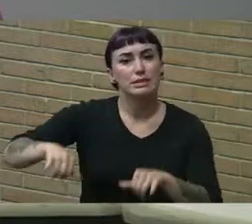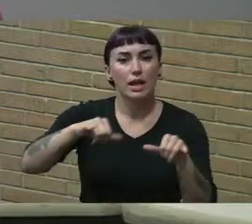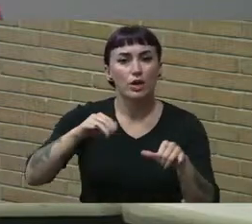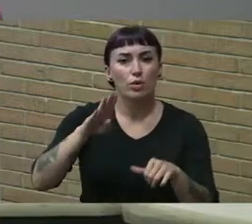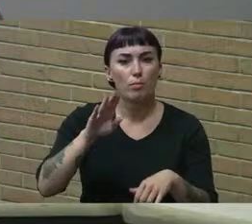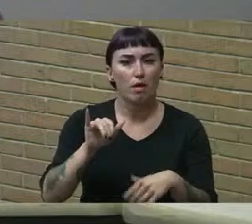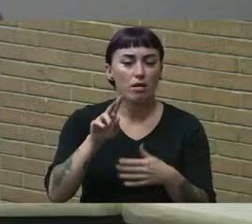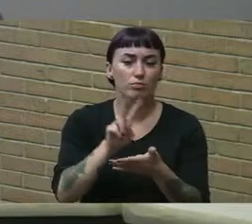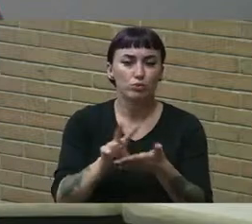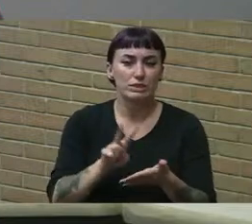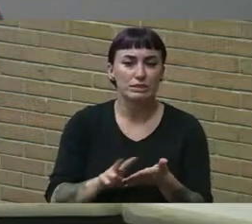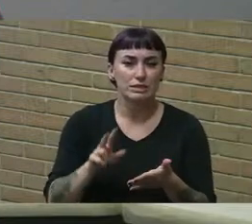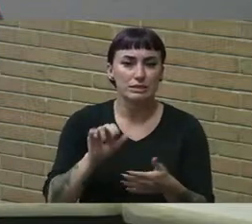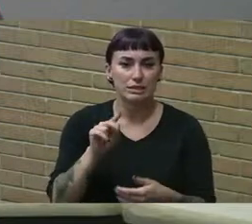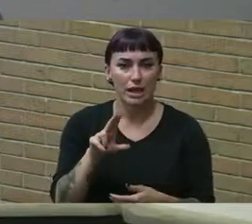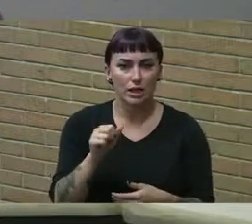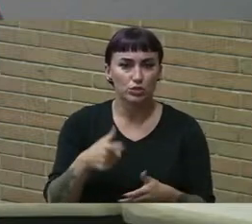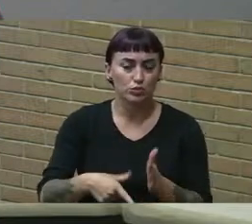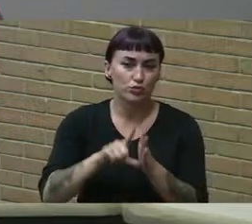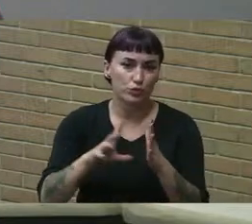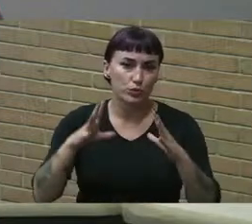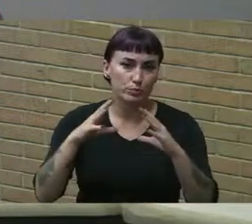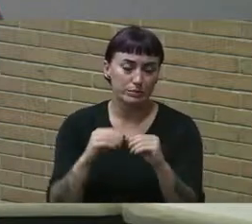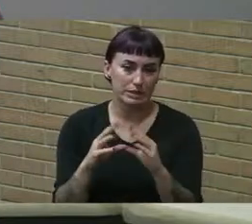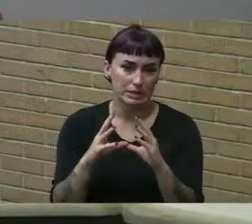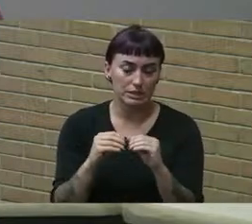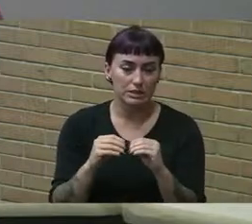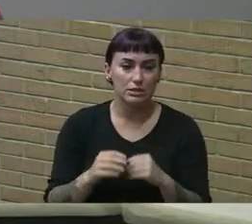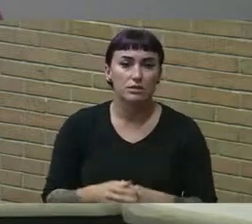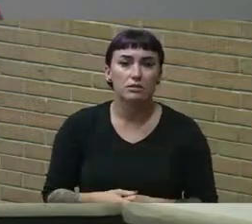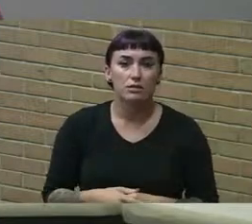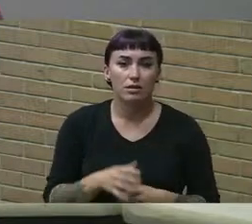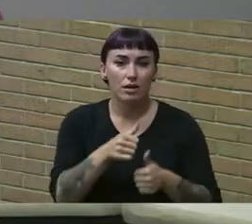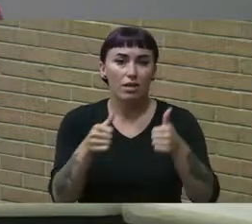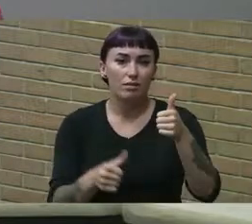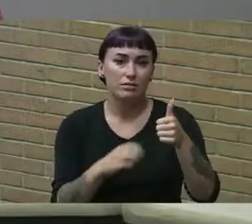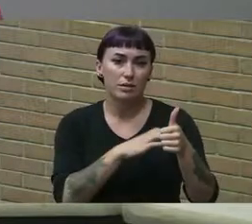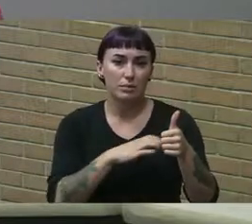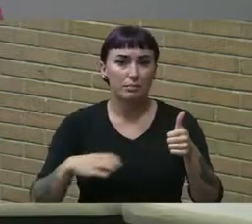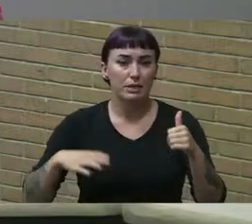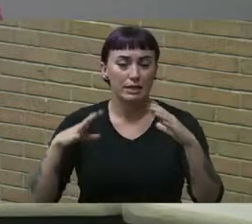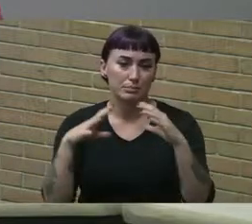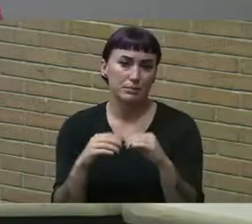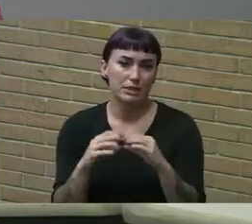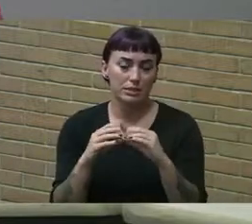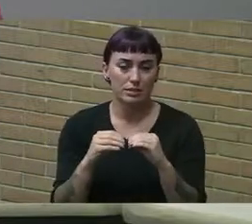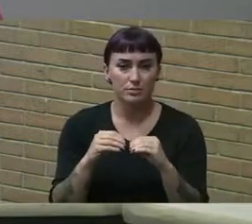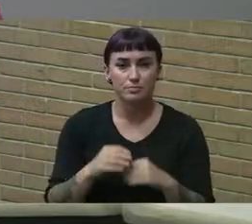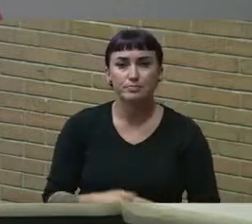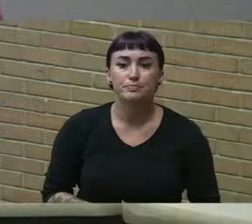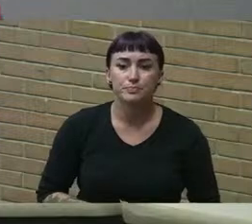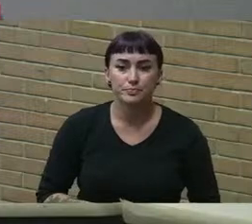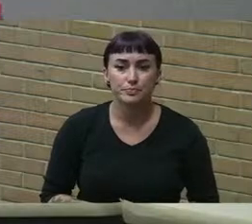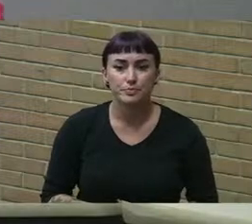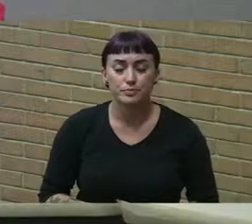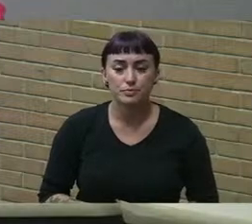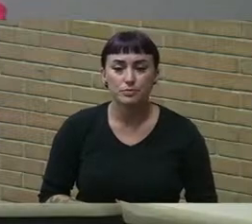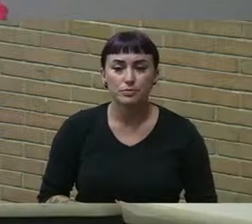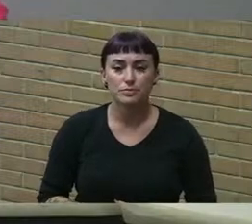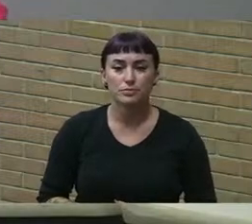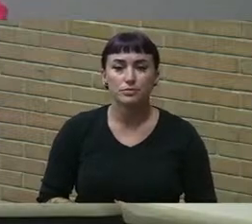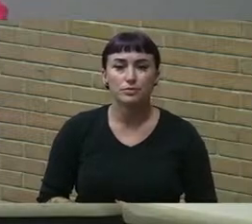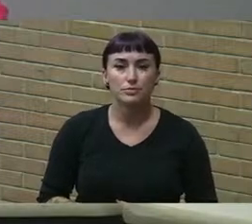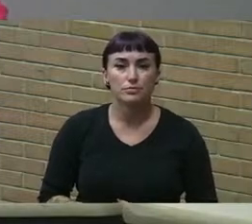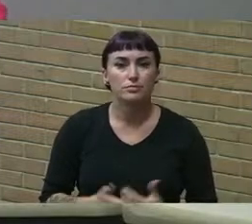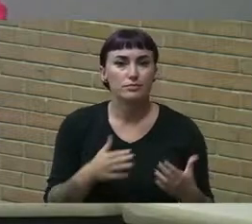biweekly status review meeting and the first interior finishes subcommittee meeting. So we're getting,